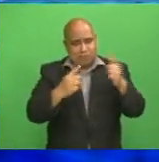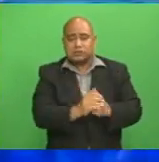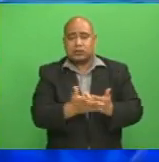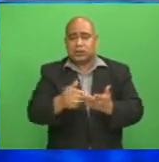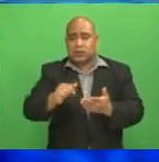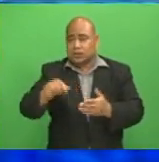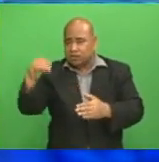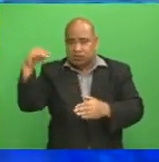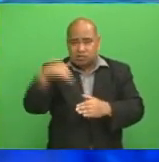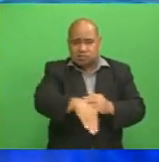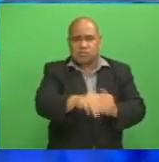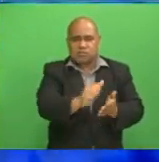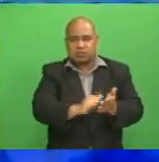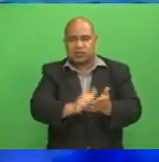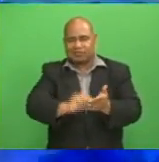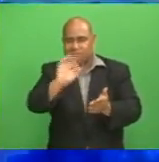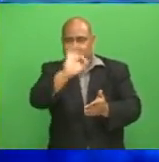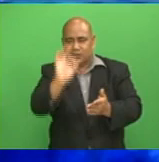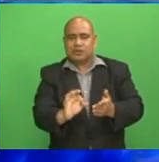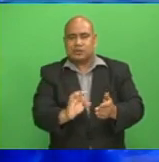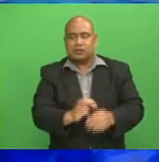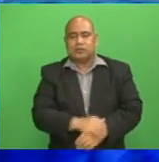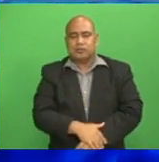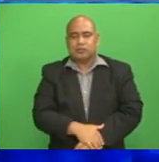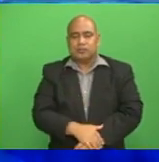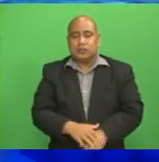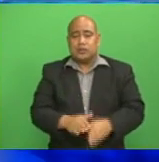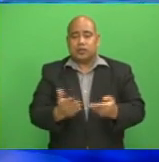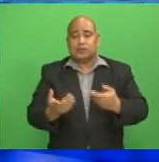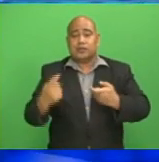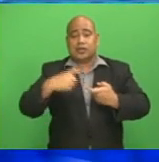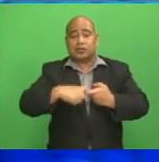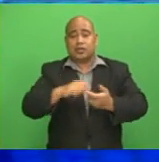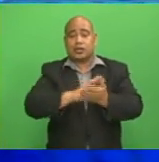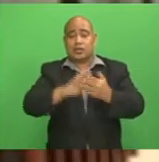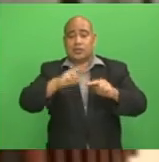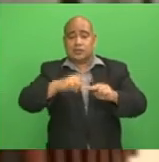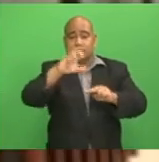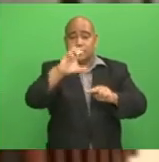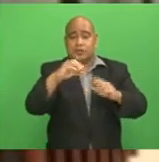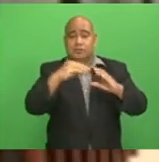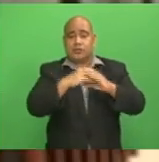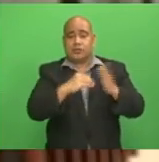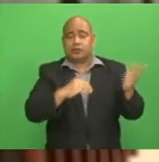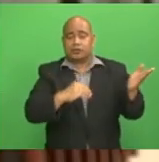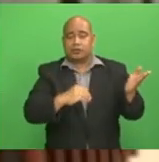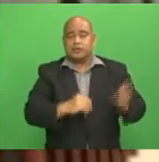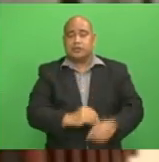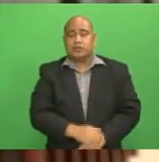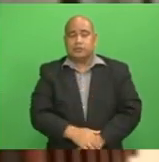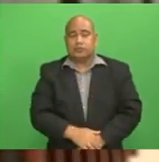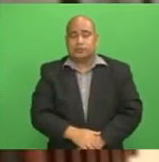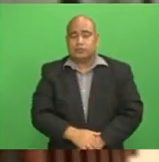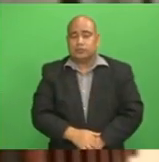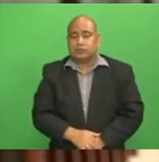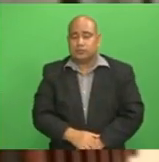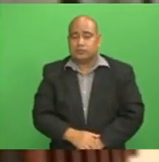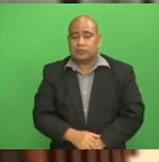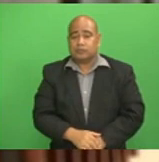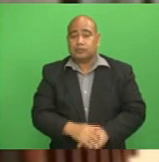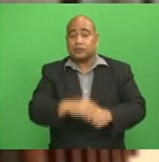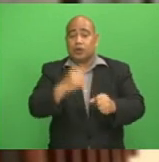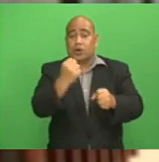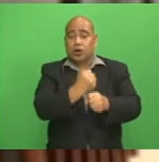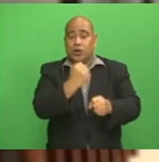expected. We now join Sharon from HFC Bank with the latest from the money markets. Safe haven gold pushed higher on news of a